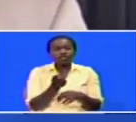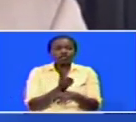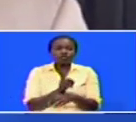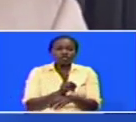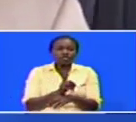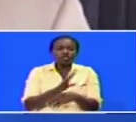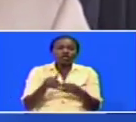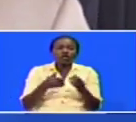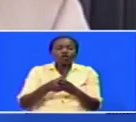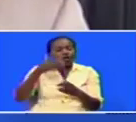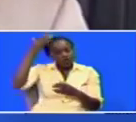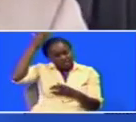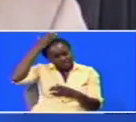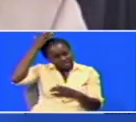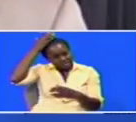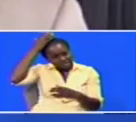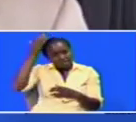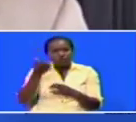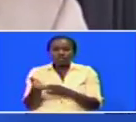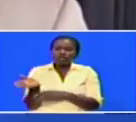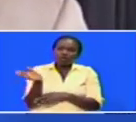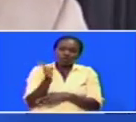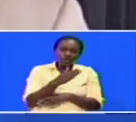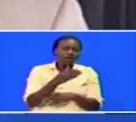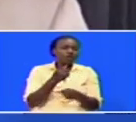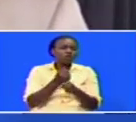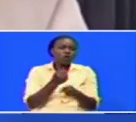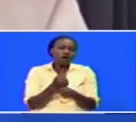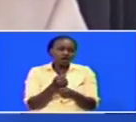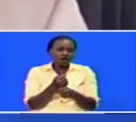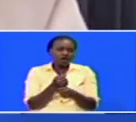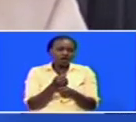across the country will start streaming back to their places of work